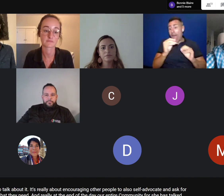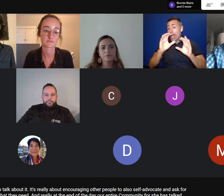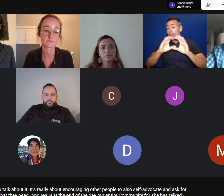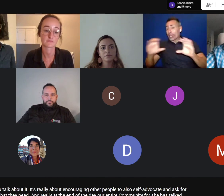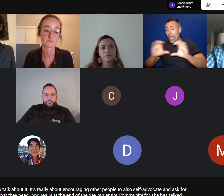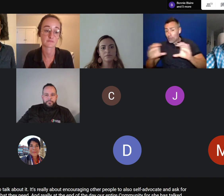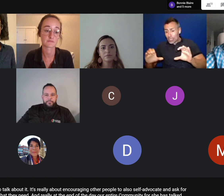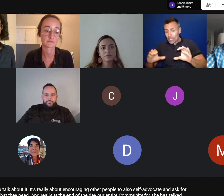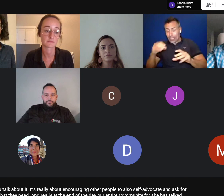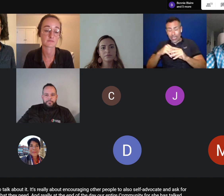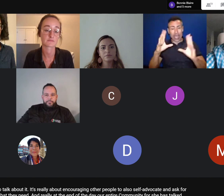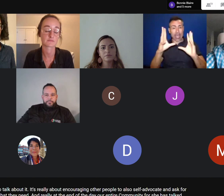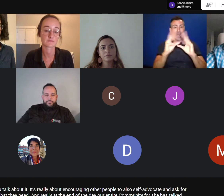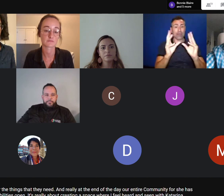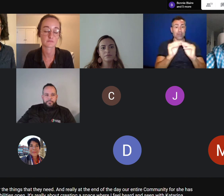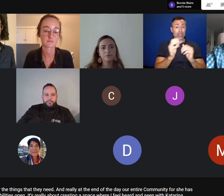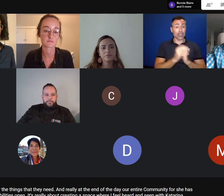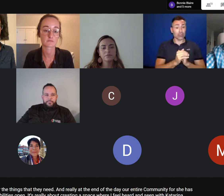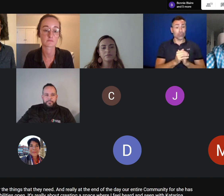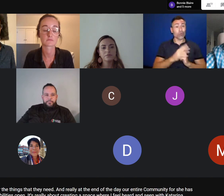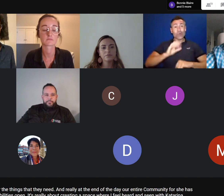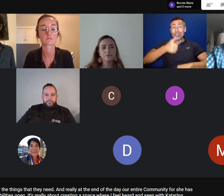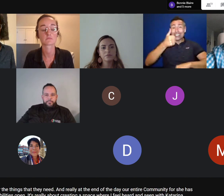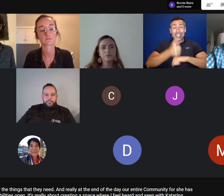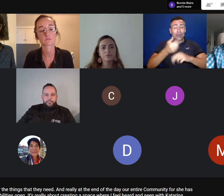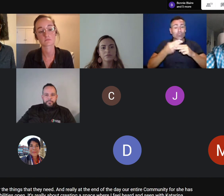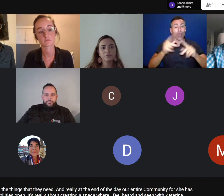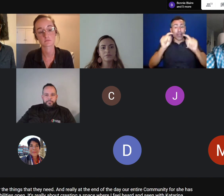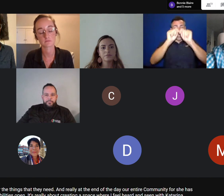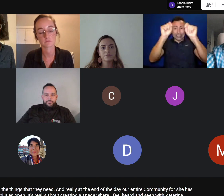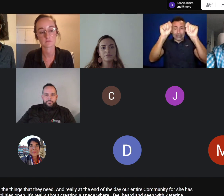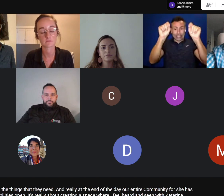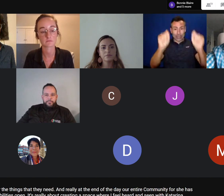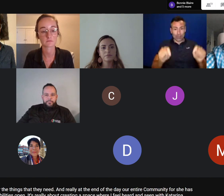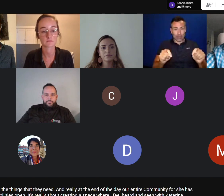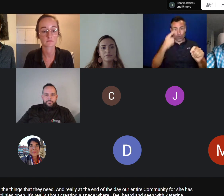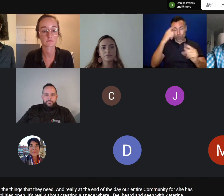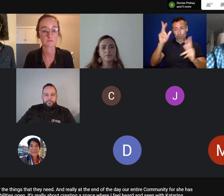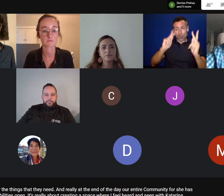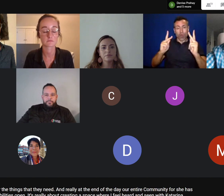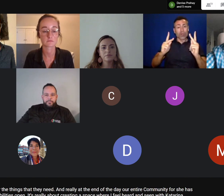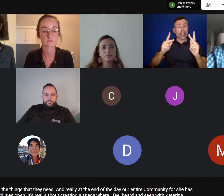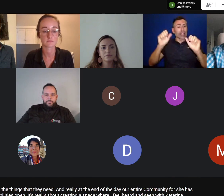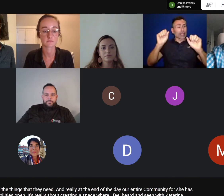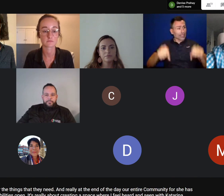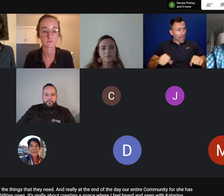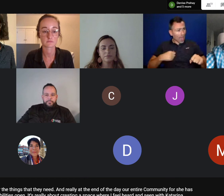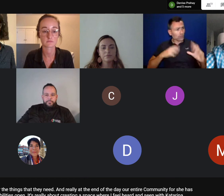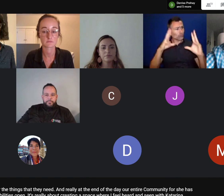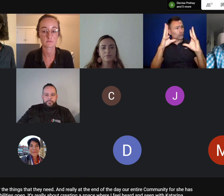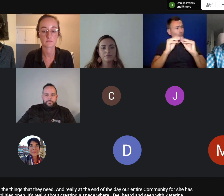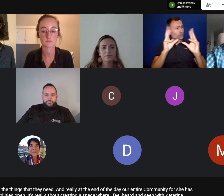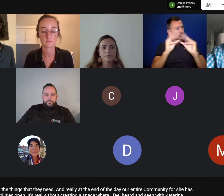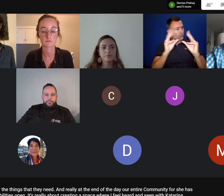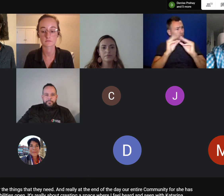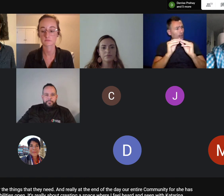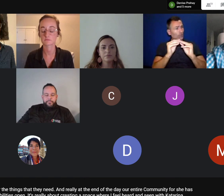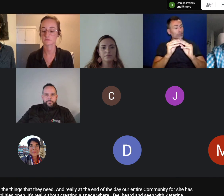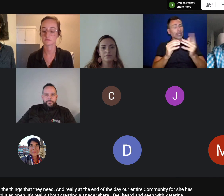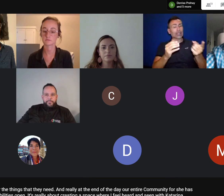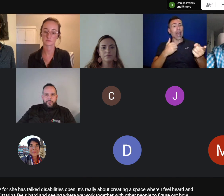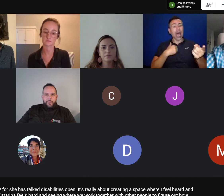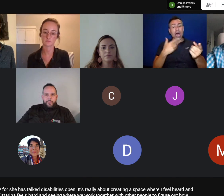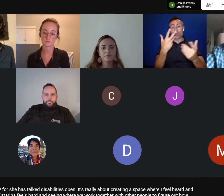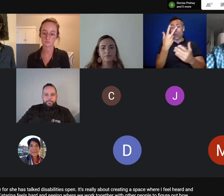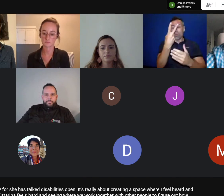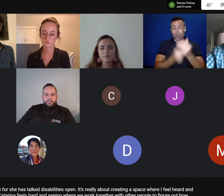do free conference calls that have an interpreter and captioning. That is what Chicas Talk Disability is about. And I